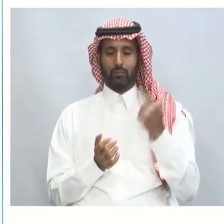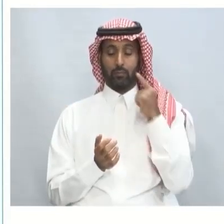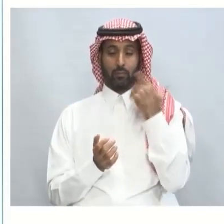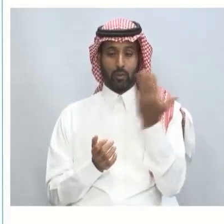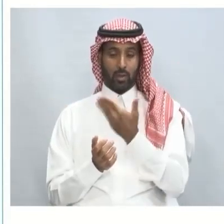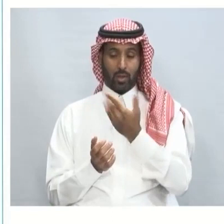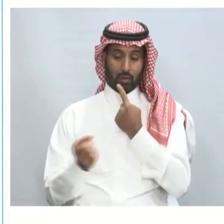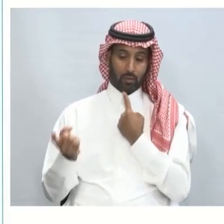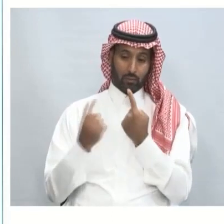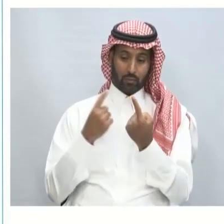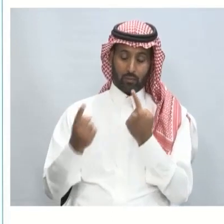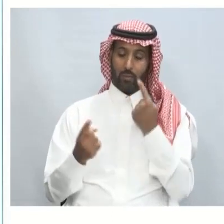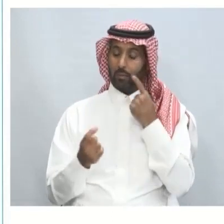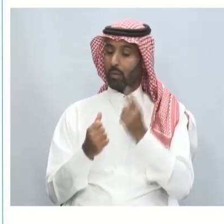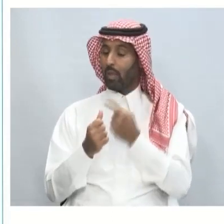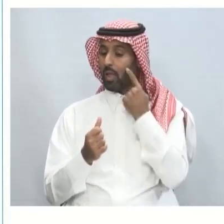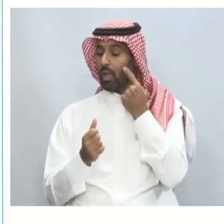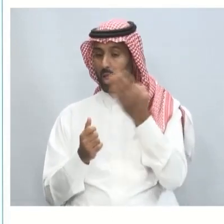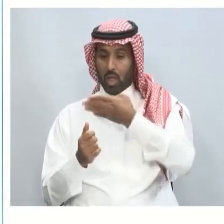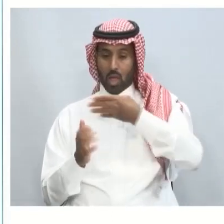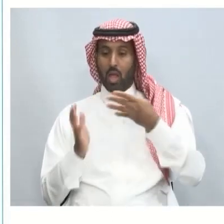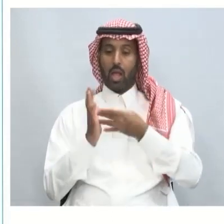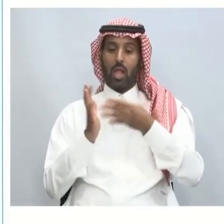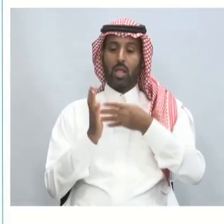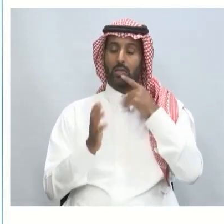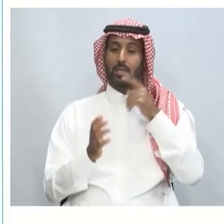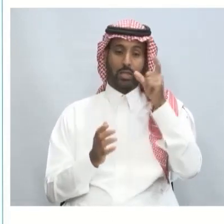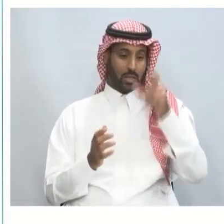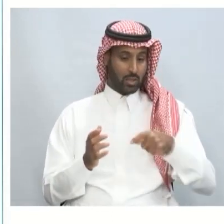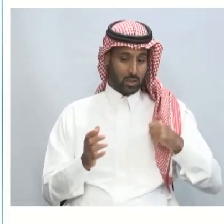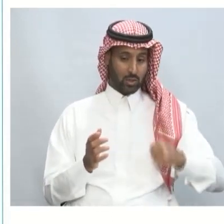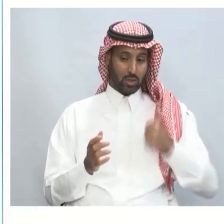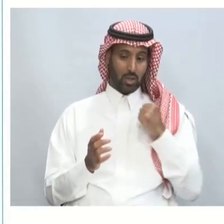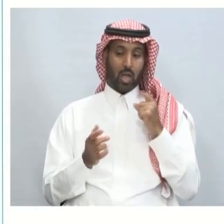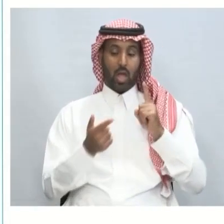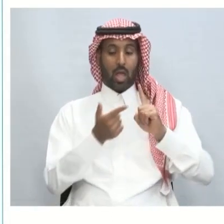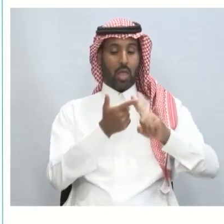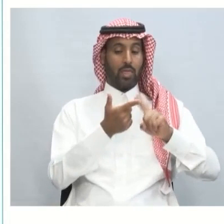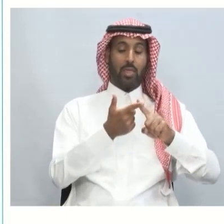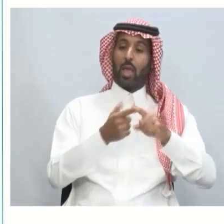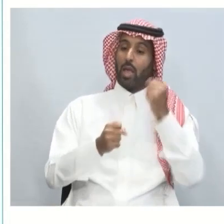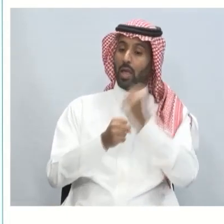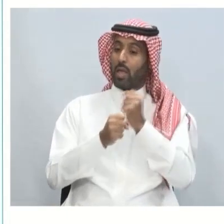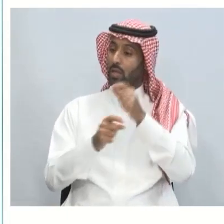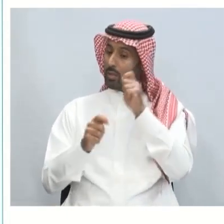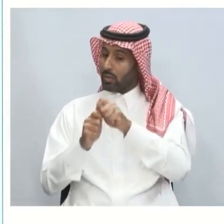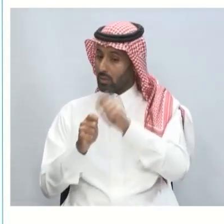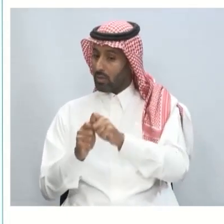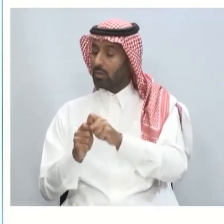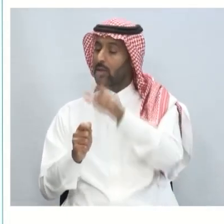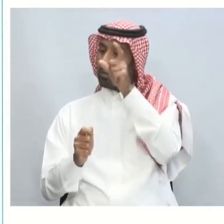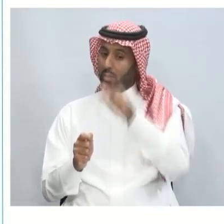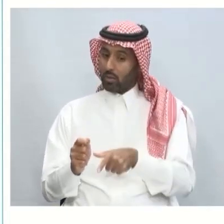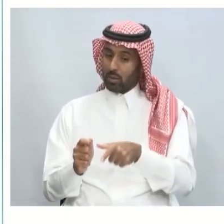the conversation between a college student and a career advisor. A career advisor, someone who gives